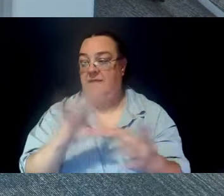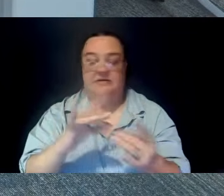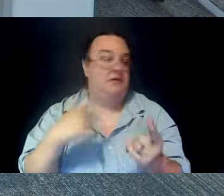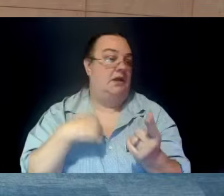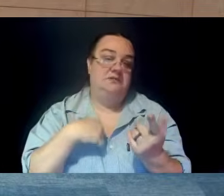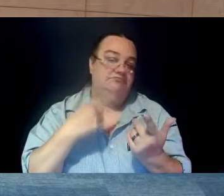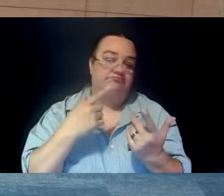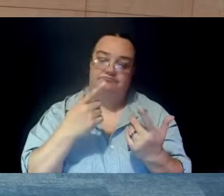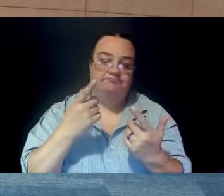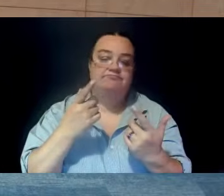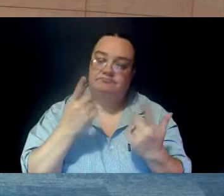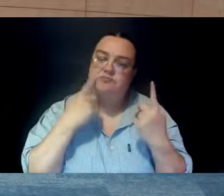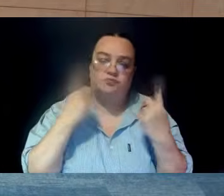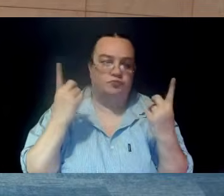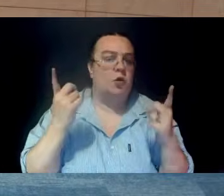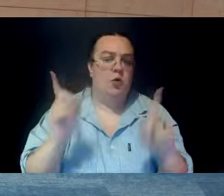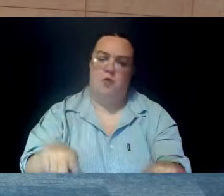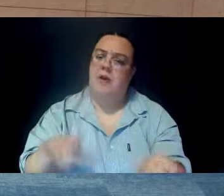more.